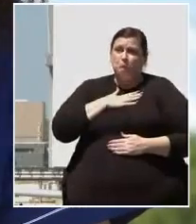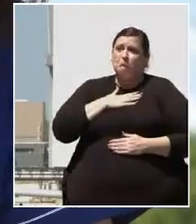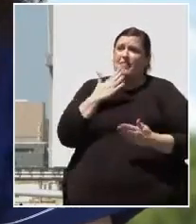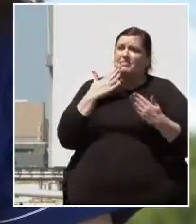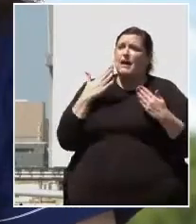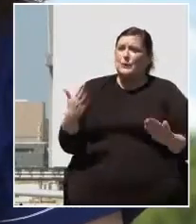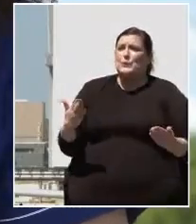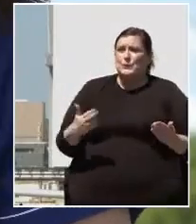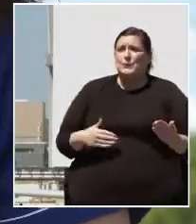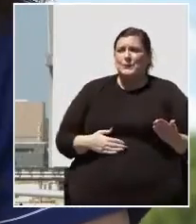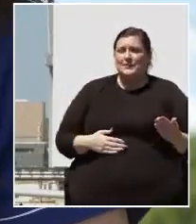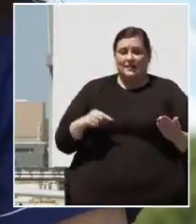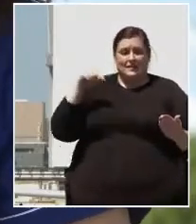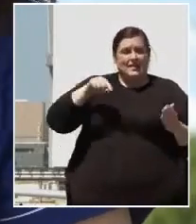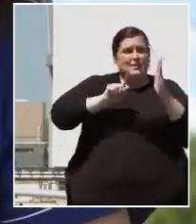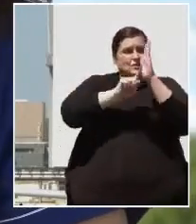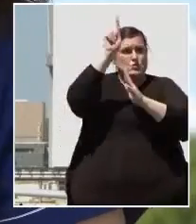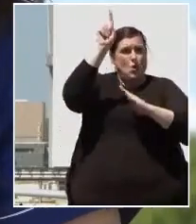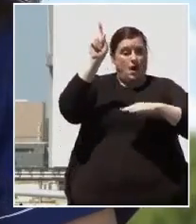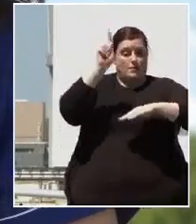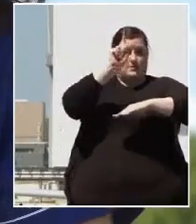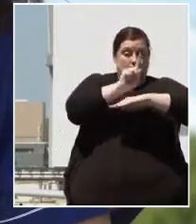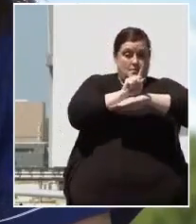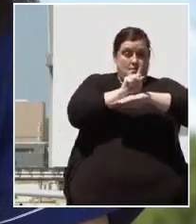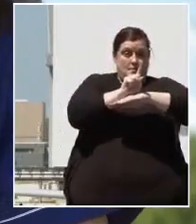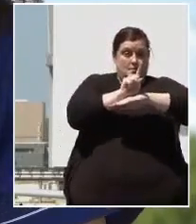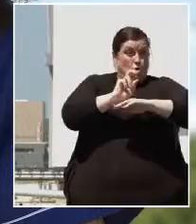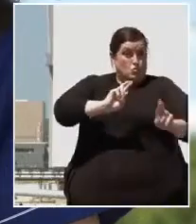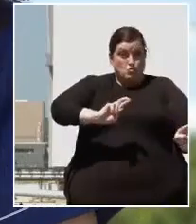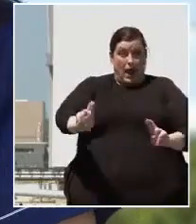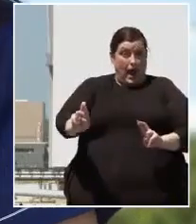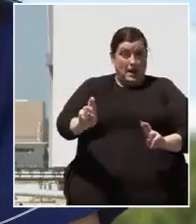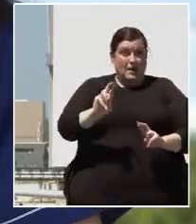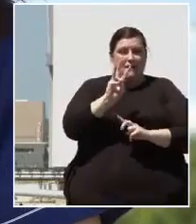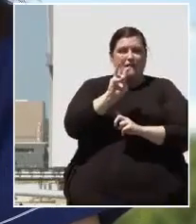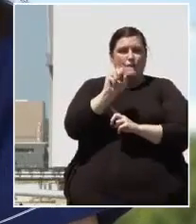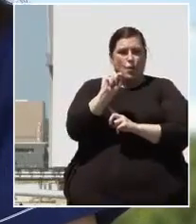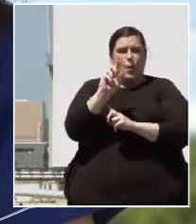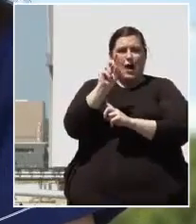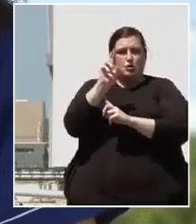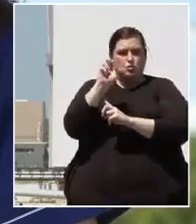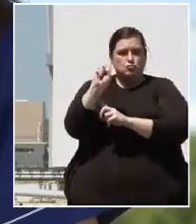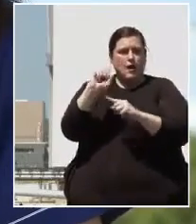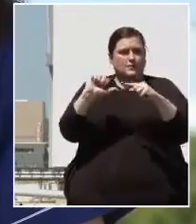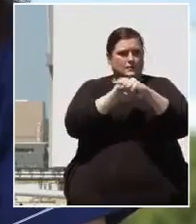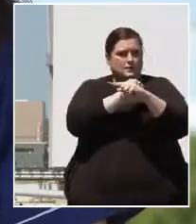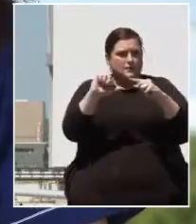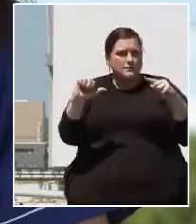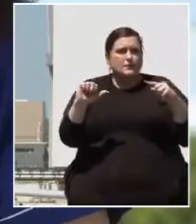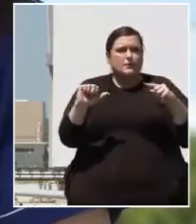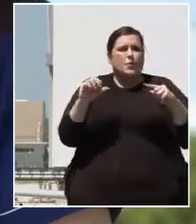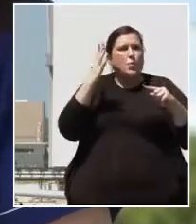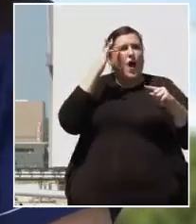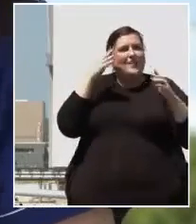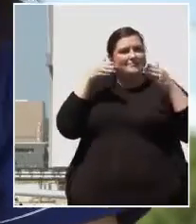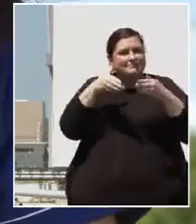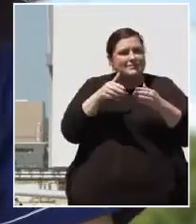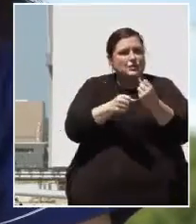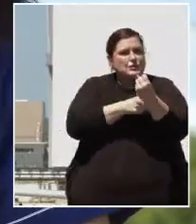thank you this rocket sits on the pad ready for wet dress because of the dedication the